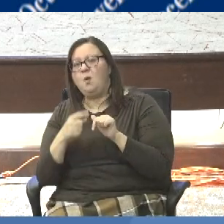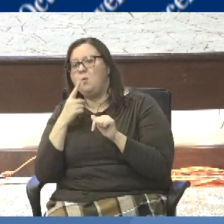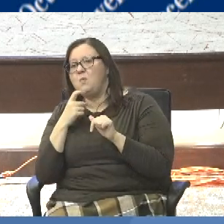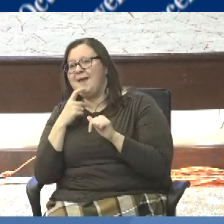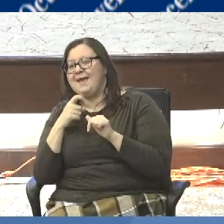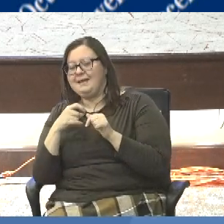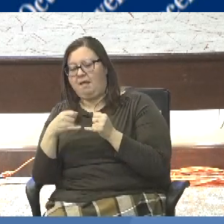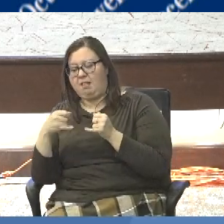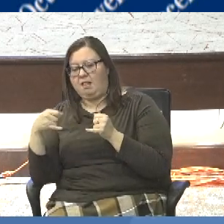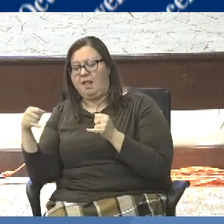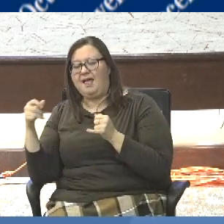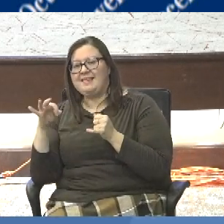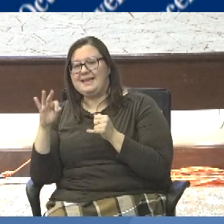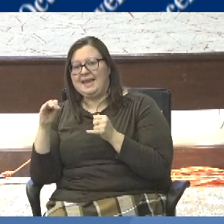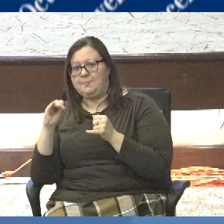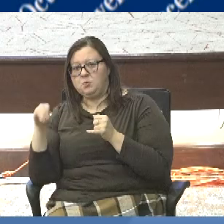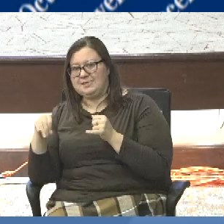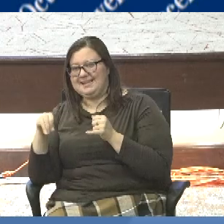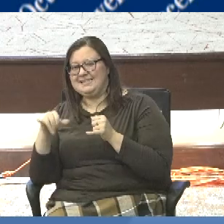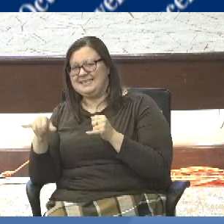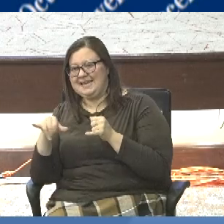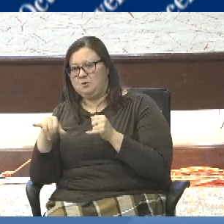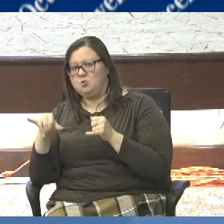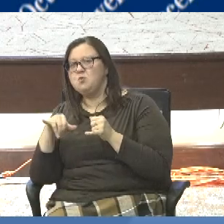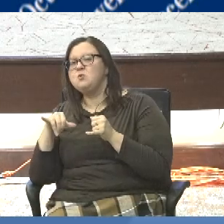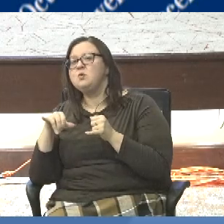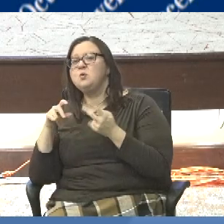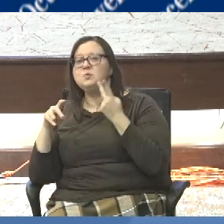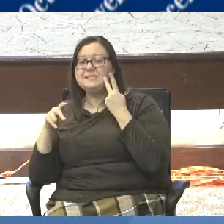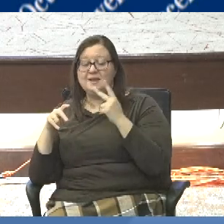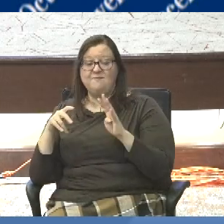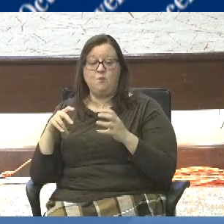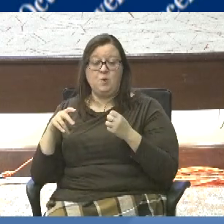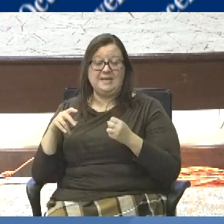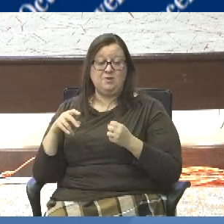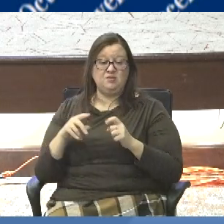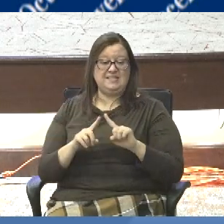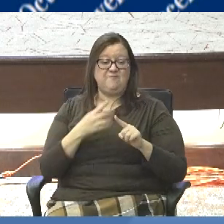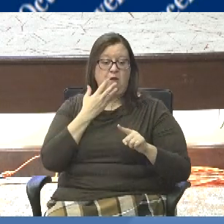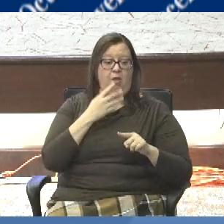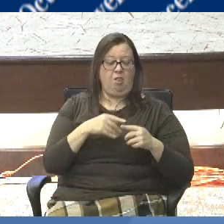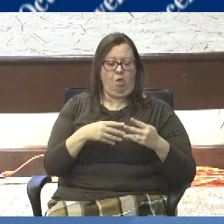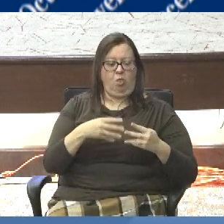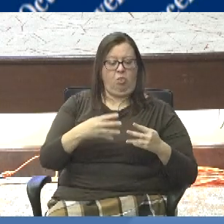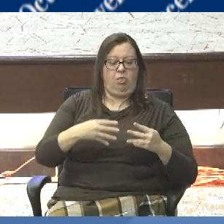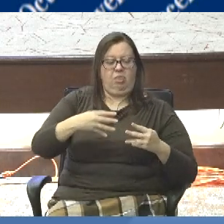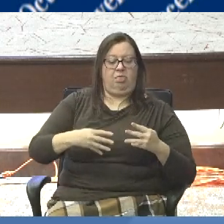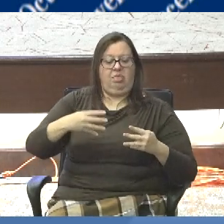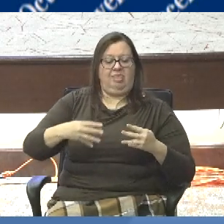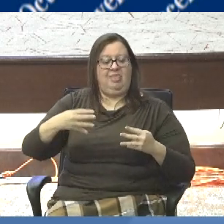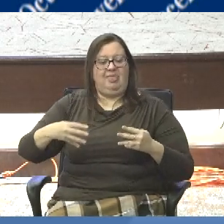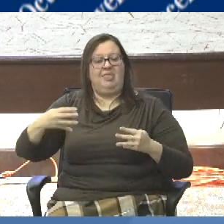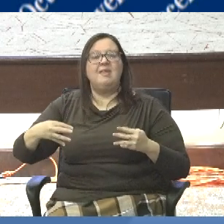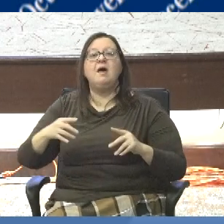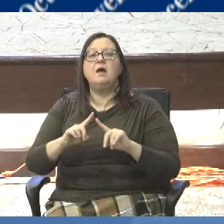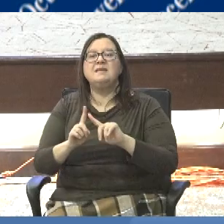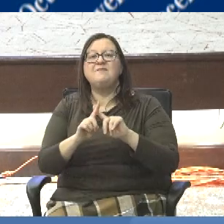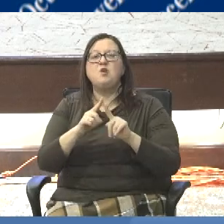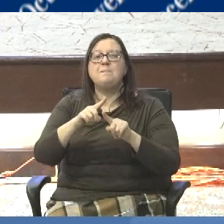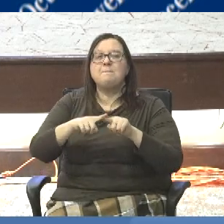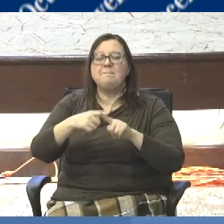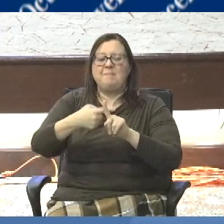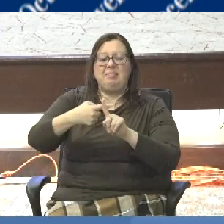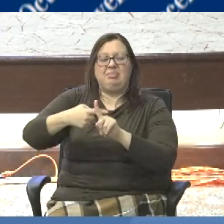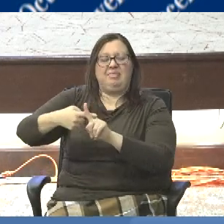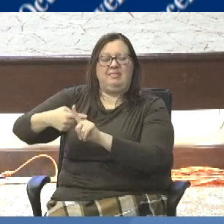flat line is the 90% standard. You can see how each of the 4 years by the different color lines fluctuate throughout the months, but how we performed each